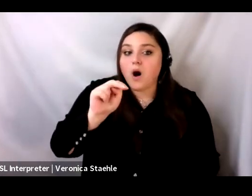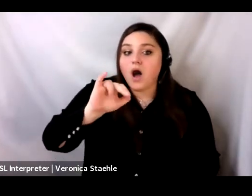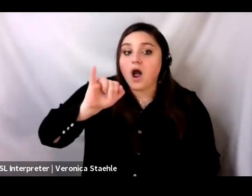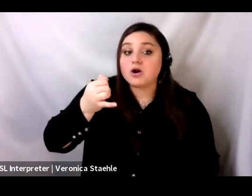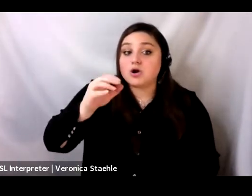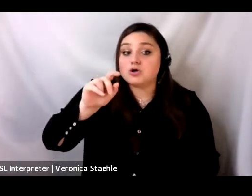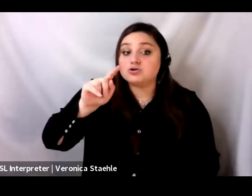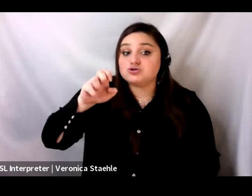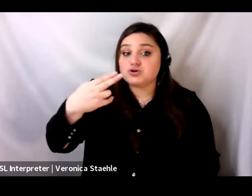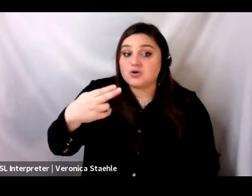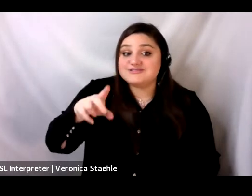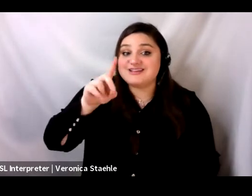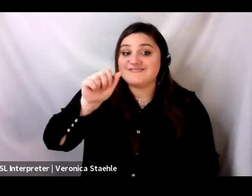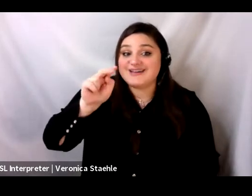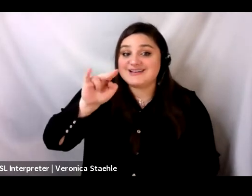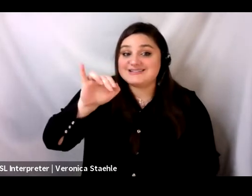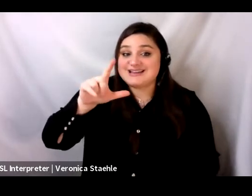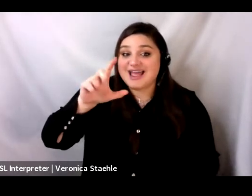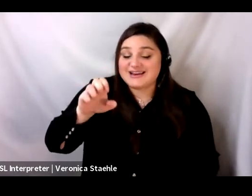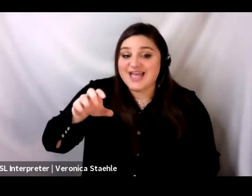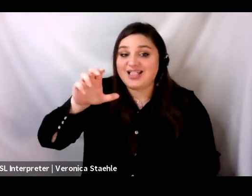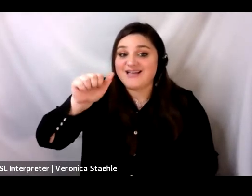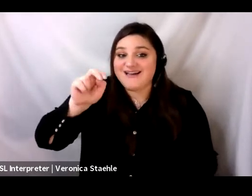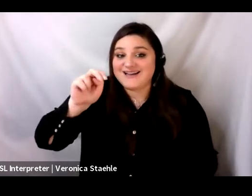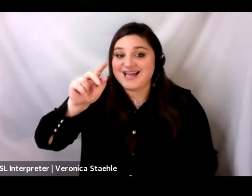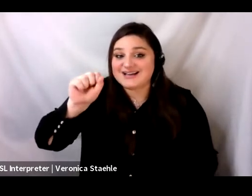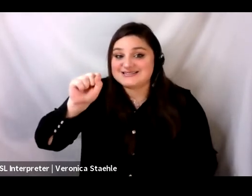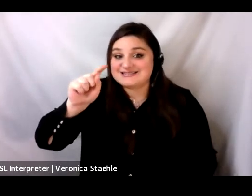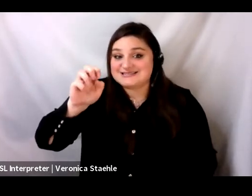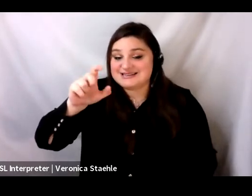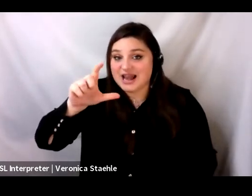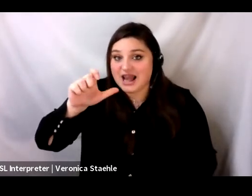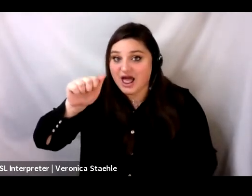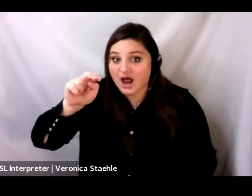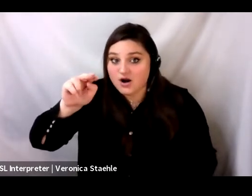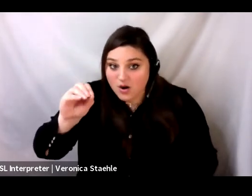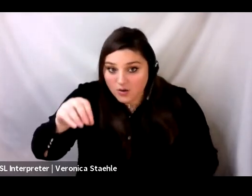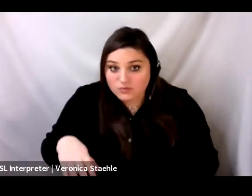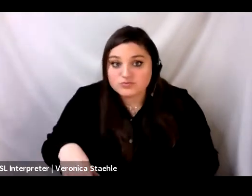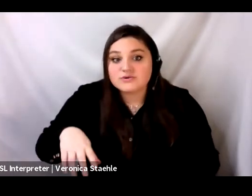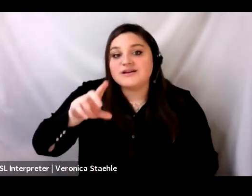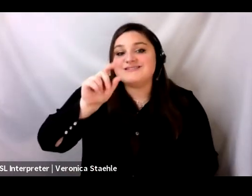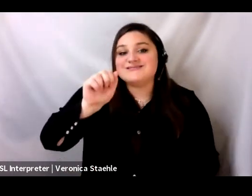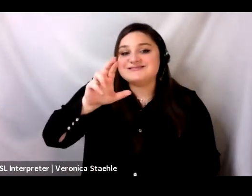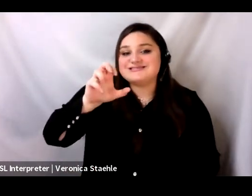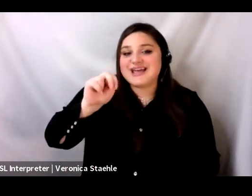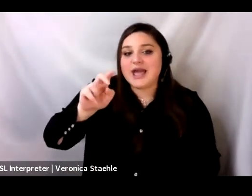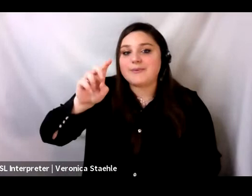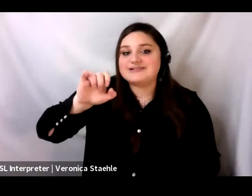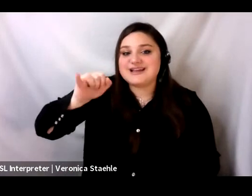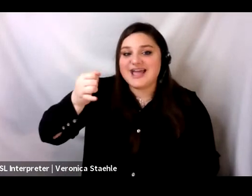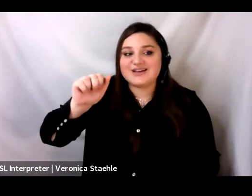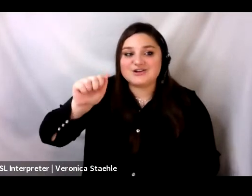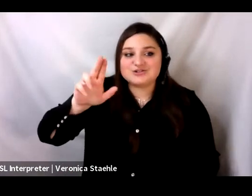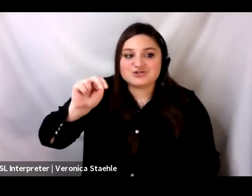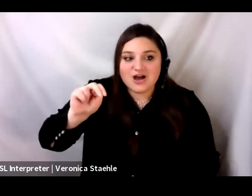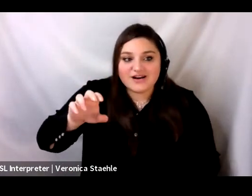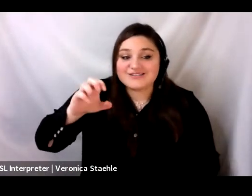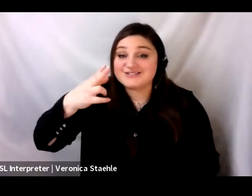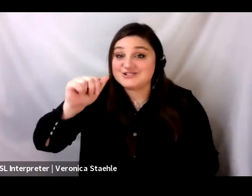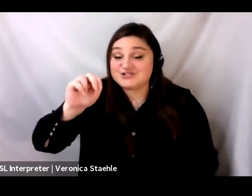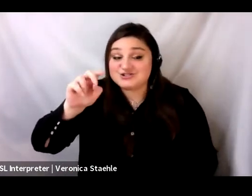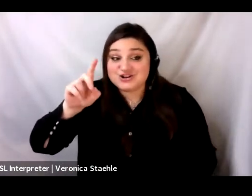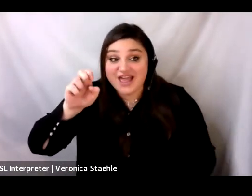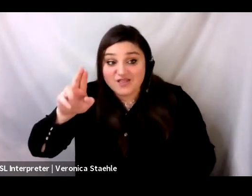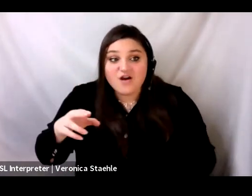people, institutions, systems, and the many accomplices, witnesses, beneficiaries of white supremacy who